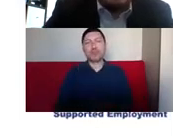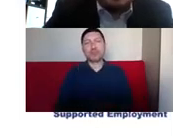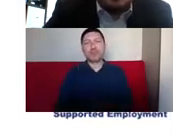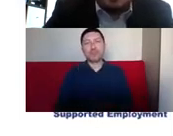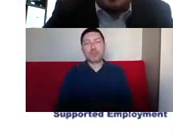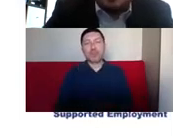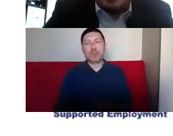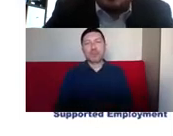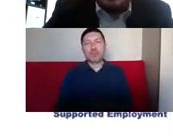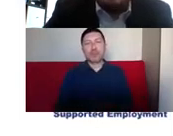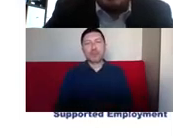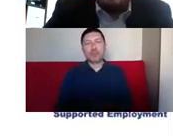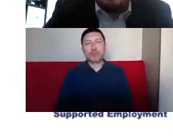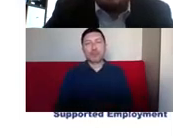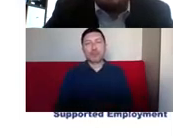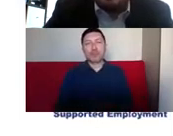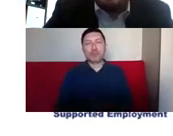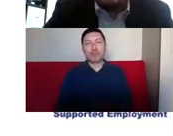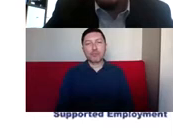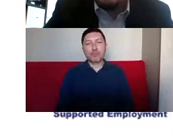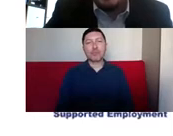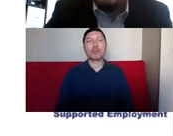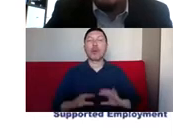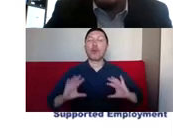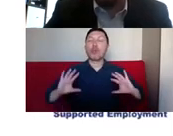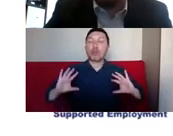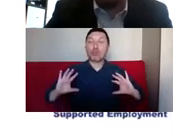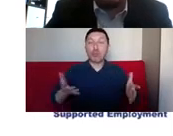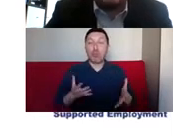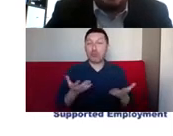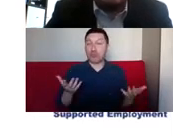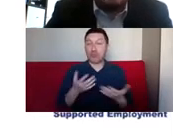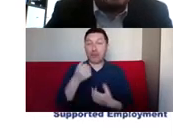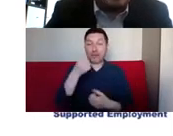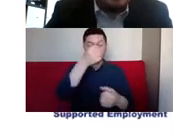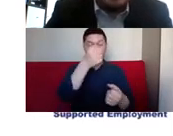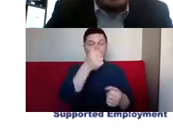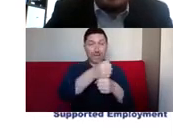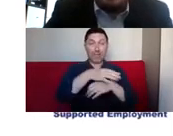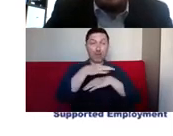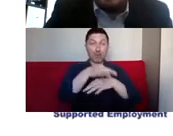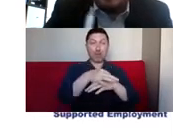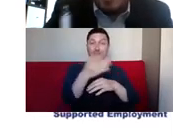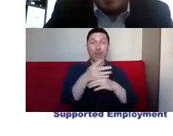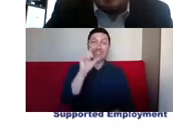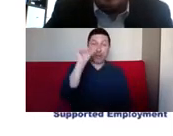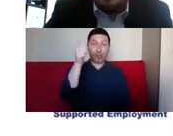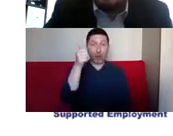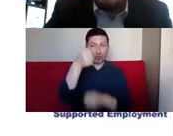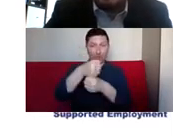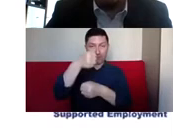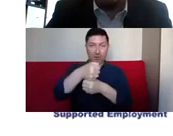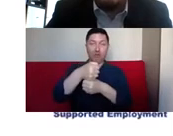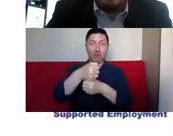course, it's all about work because people want to work and they identify themselves with their jobs. And therefore, we need a mind shift